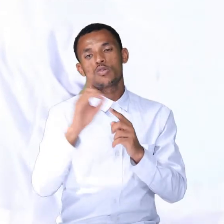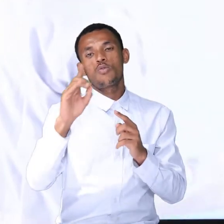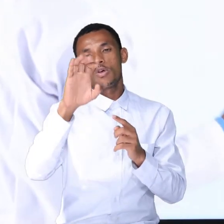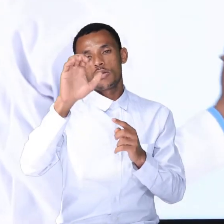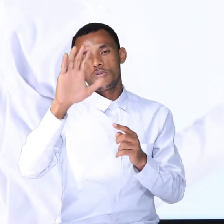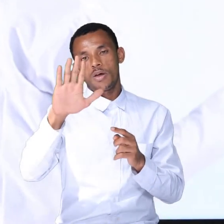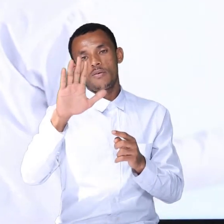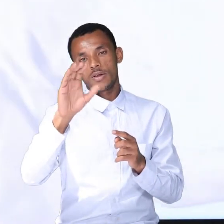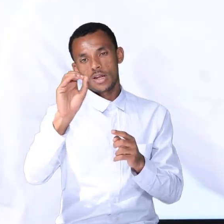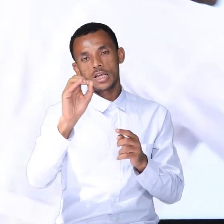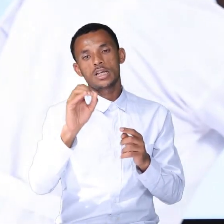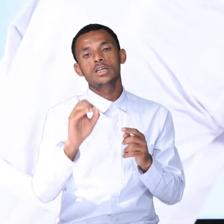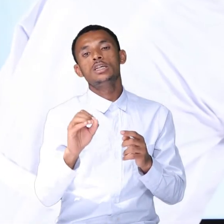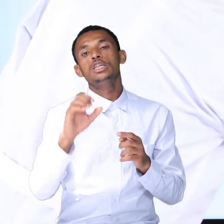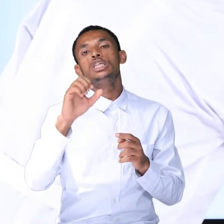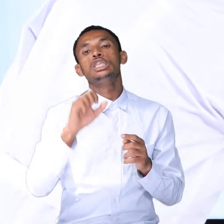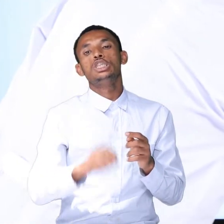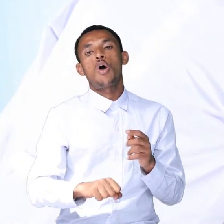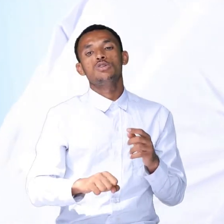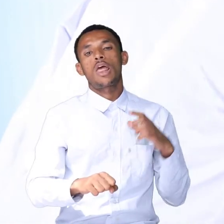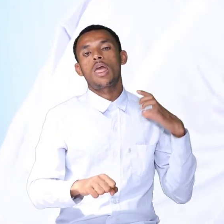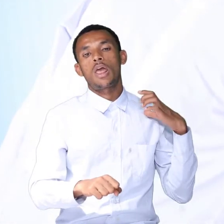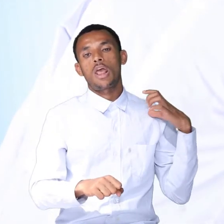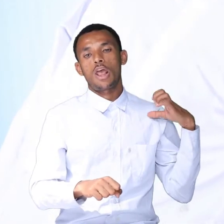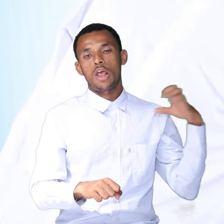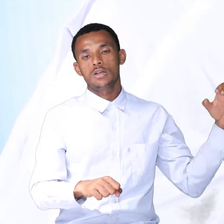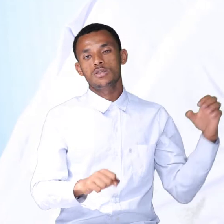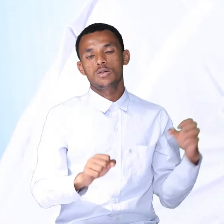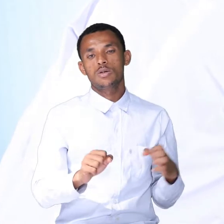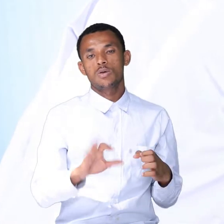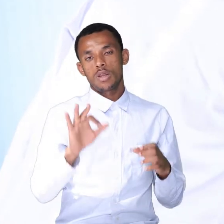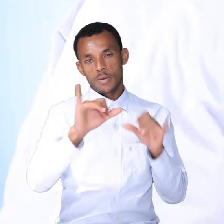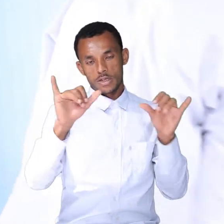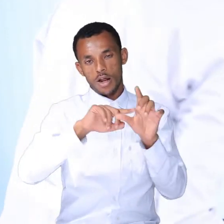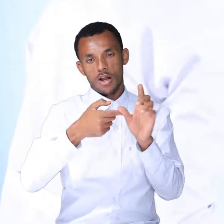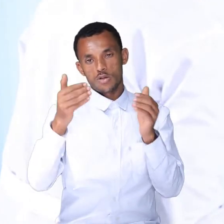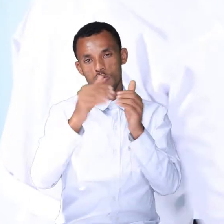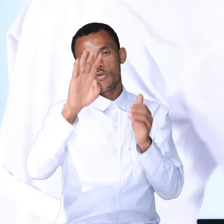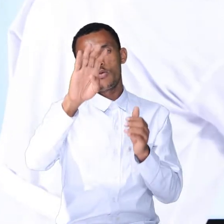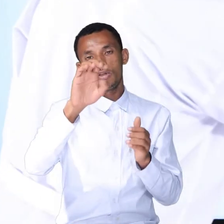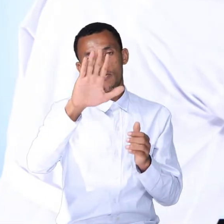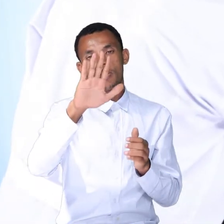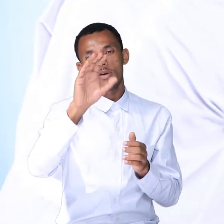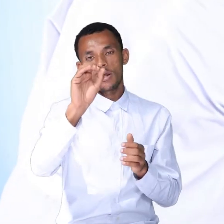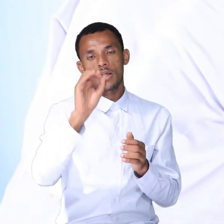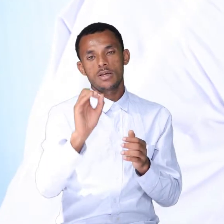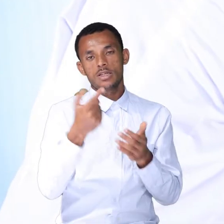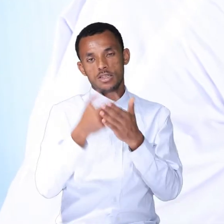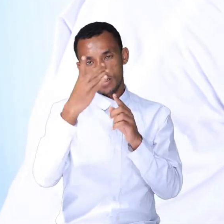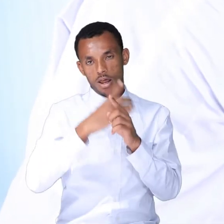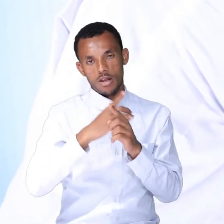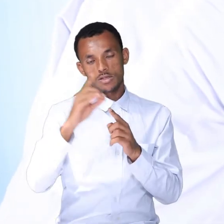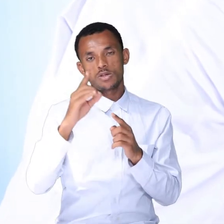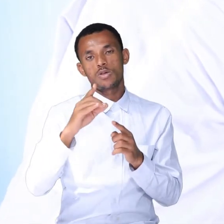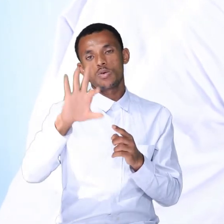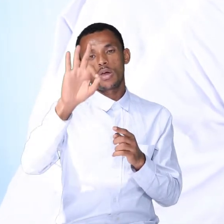degrees southeast. So this was the south direction to the east. You have to measure an angle to be equal to 45 degrees. With that direction,